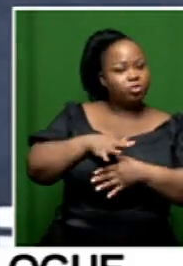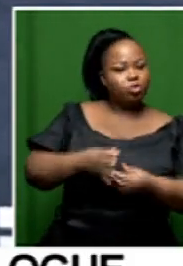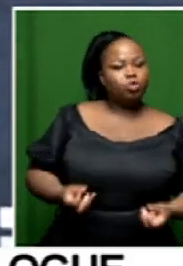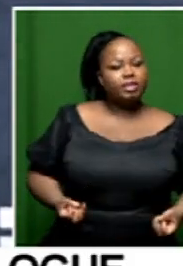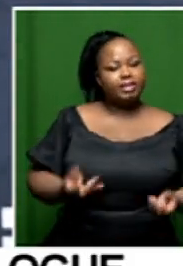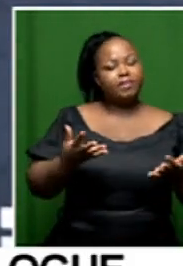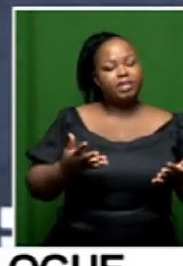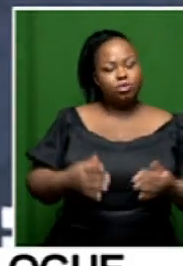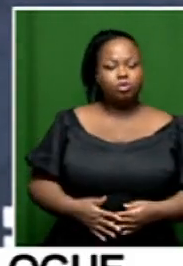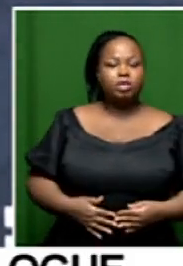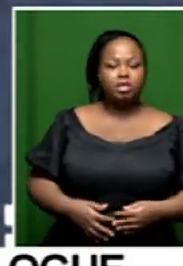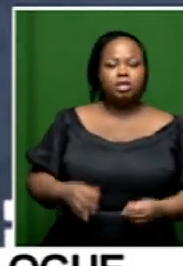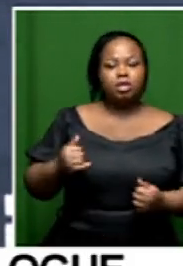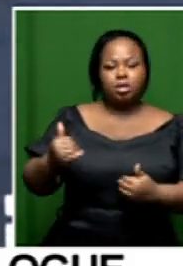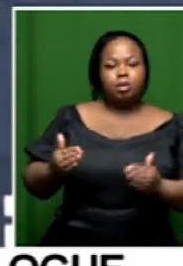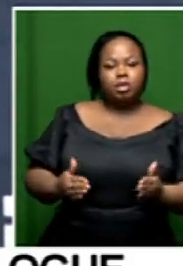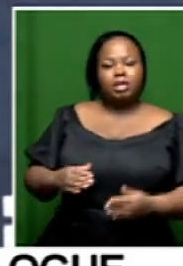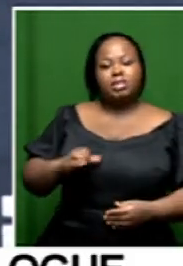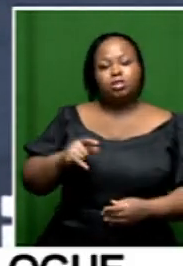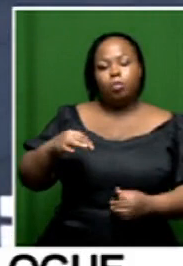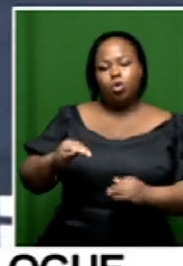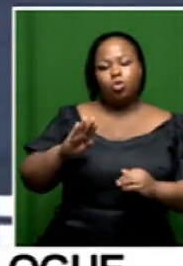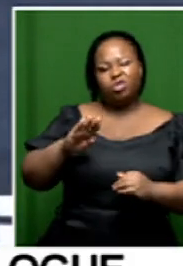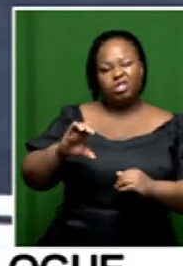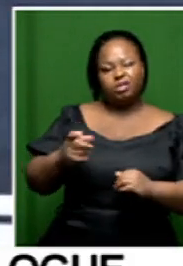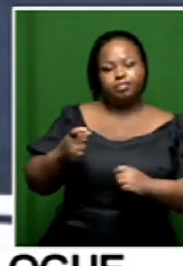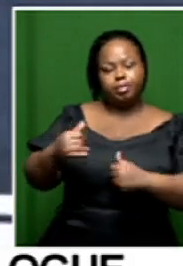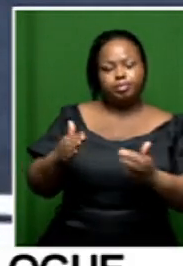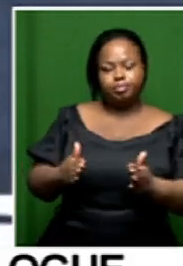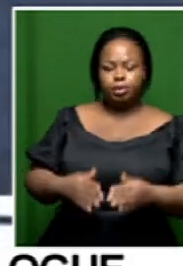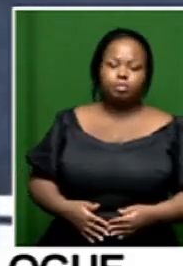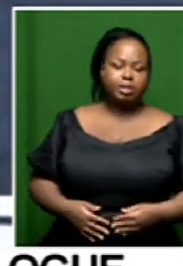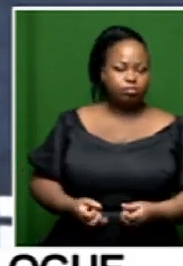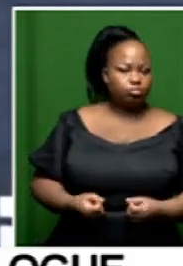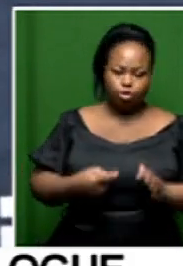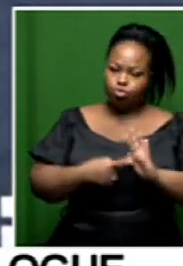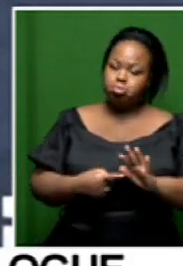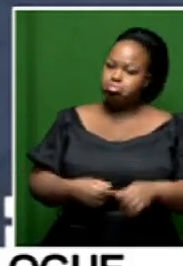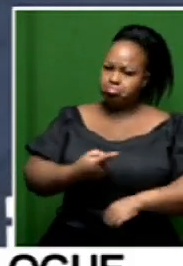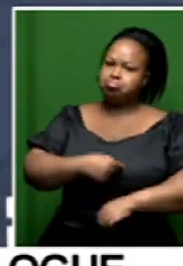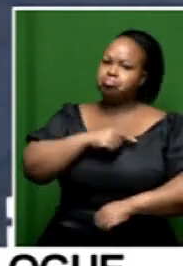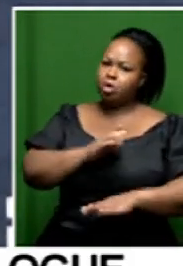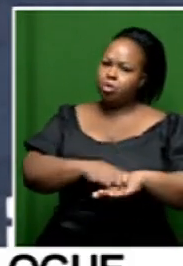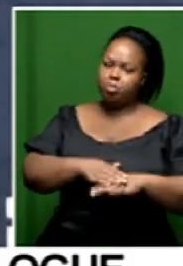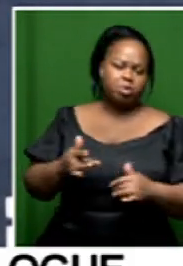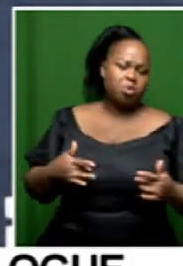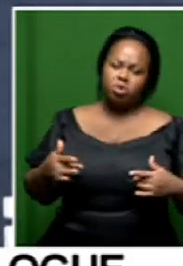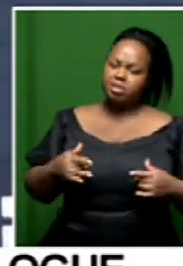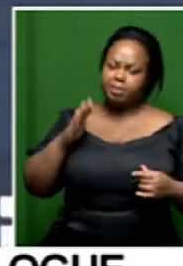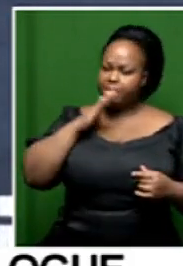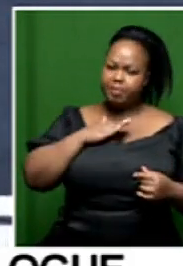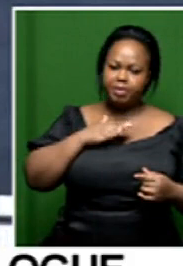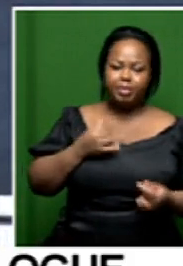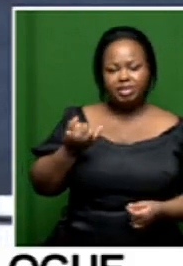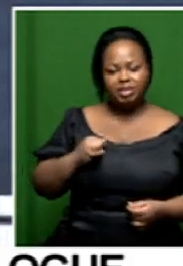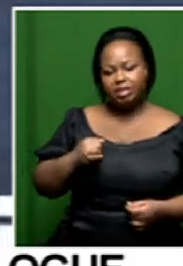issuing and distributing the set-top boxes on the ground. They have demonstrated capacity. We are not concerned about their